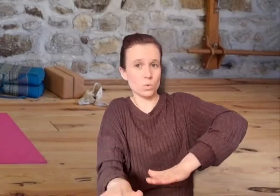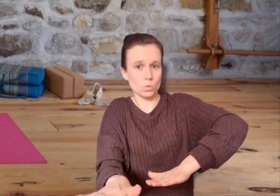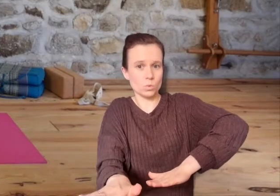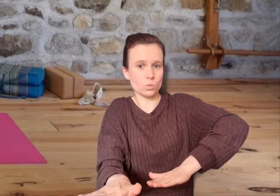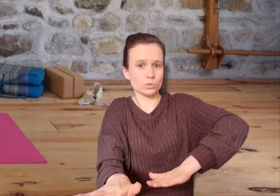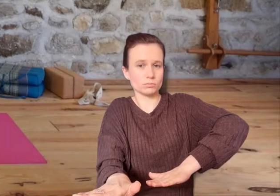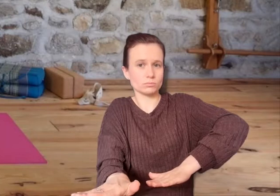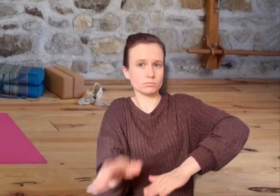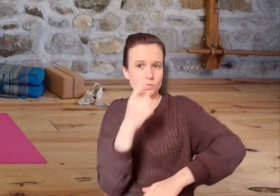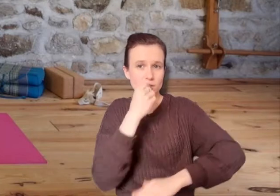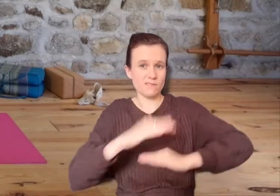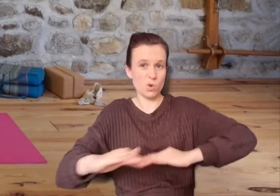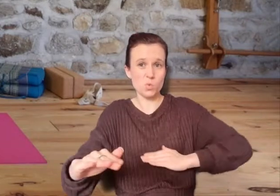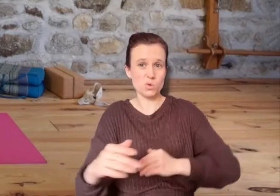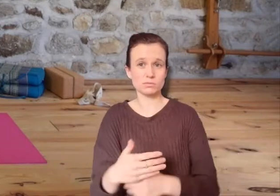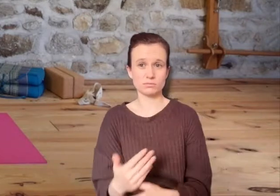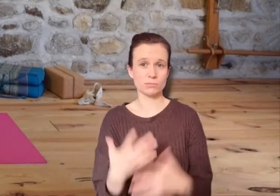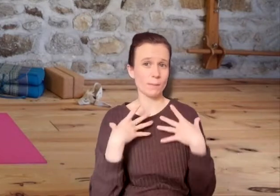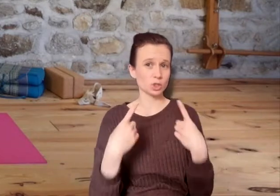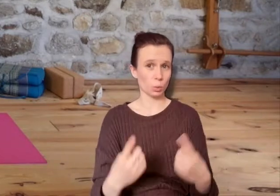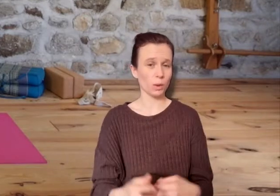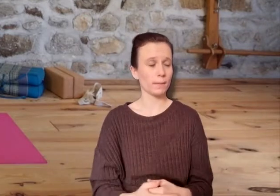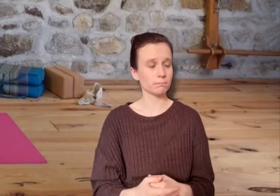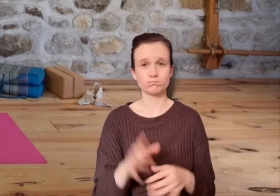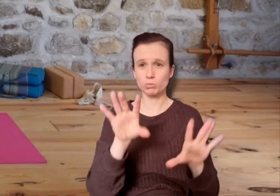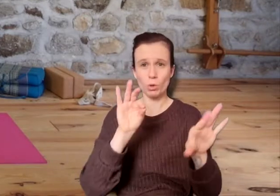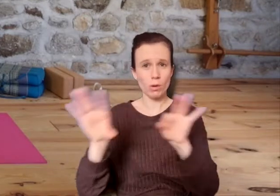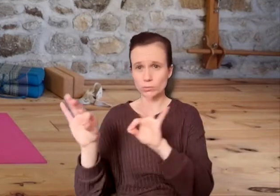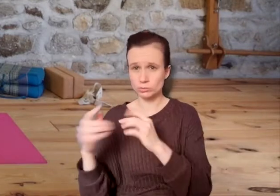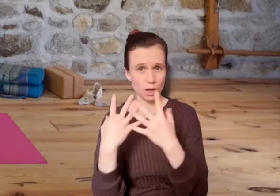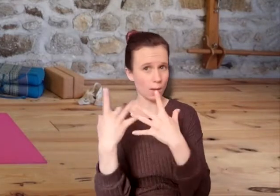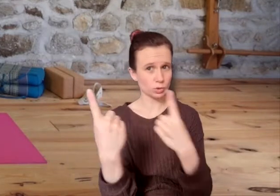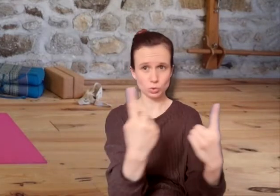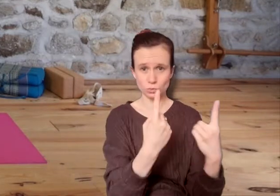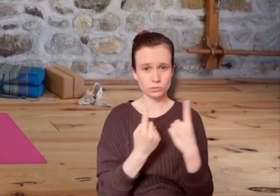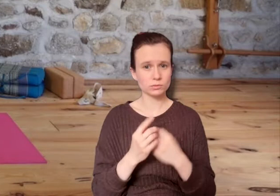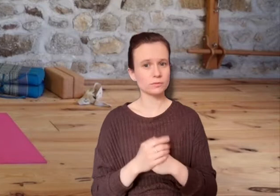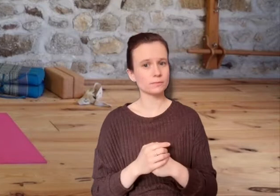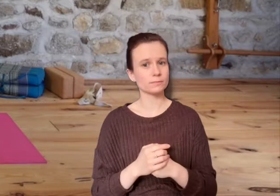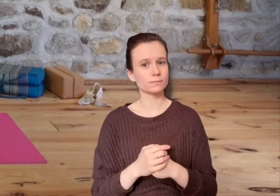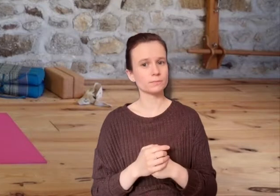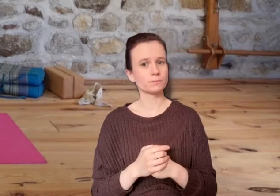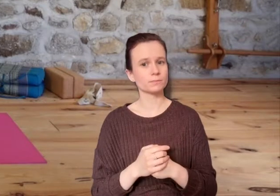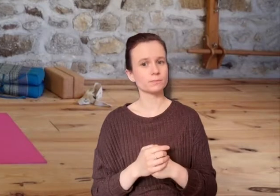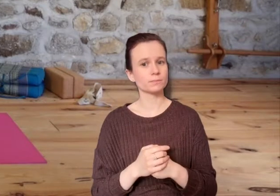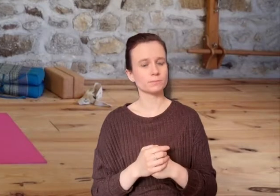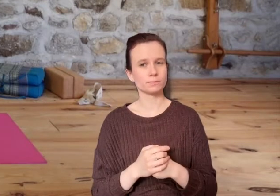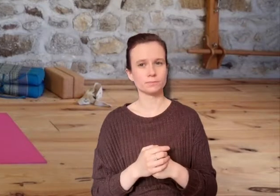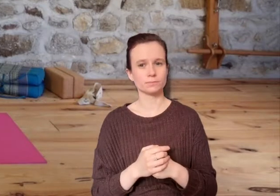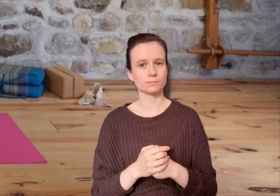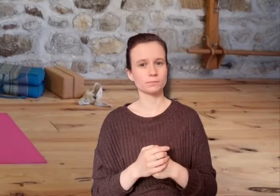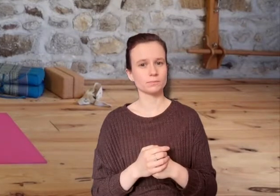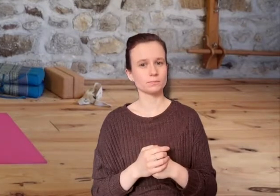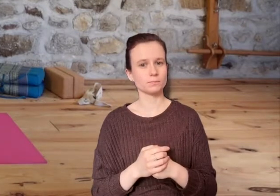or you can place your hand on the floor. All different options that you can take. You're going to stay here. You're going to continue to draw that right